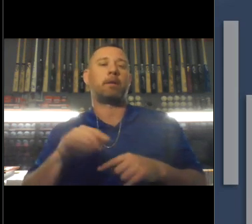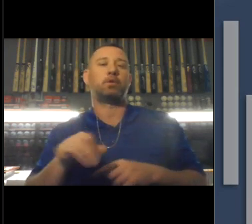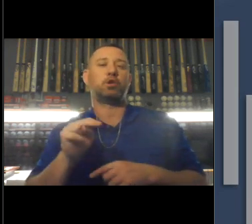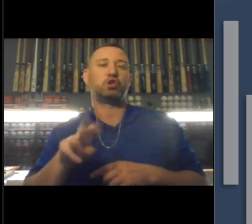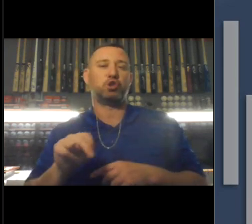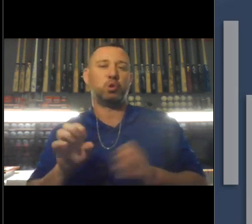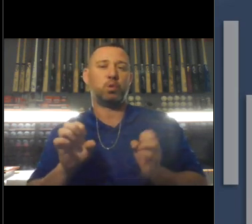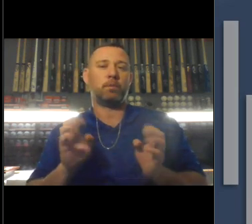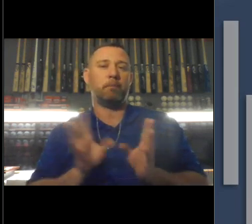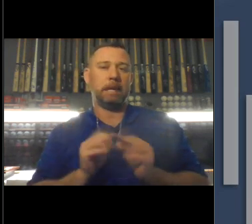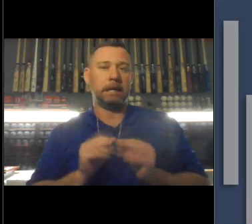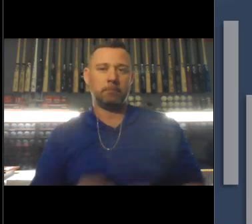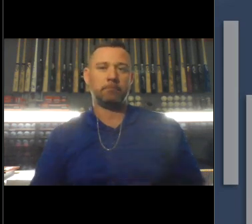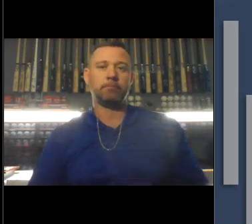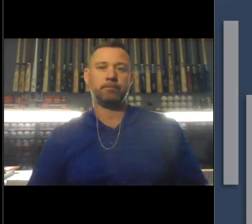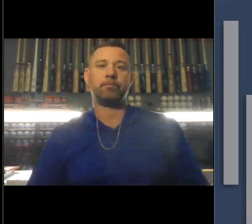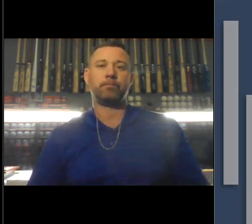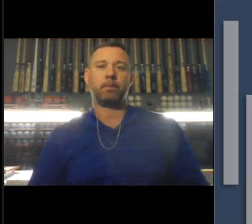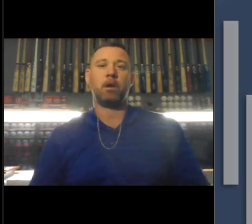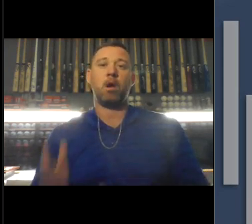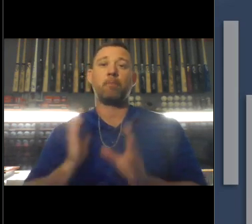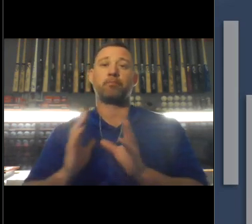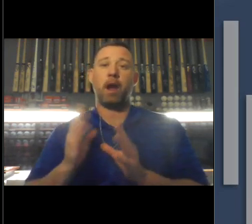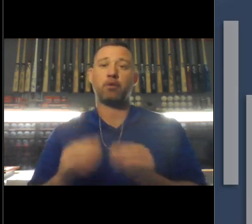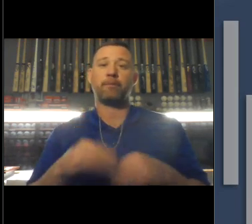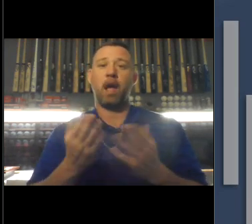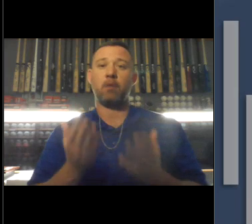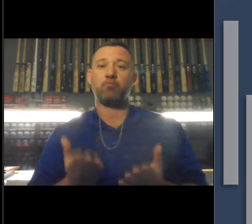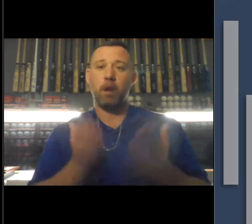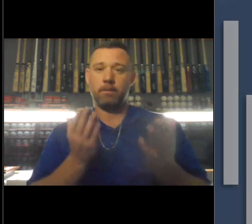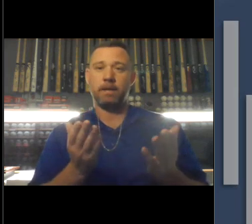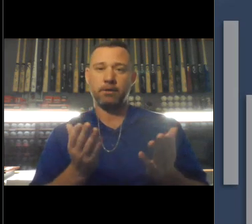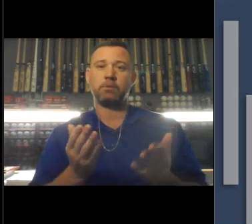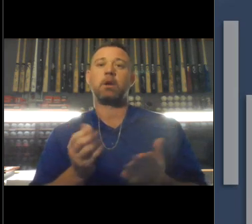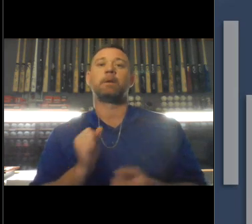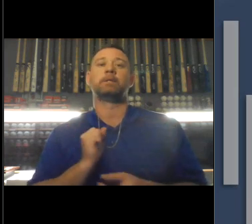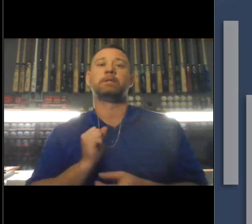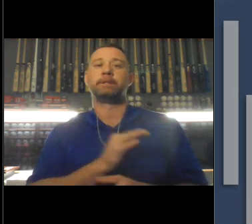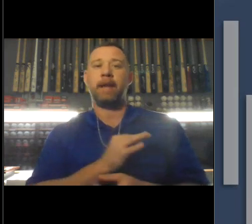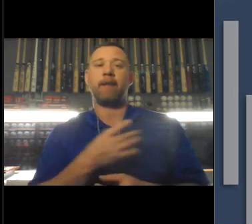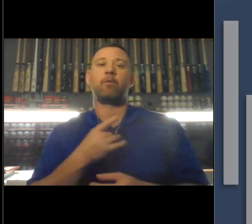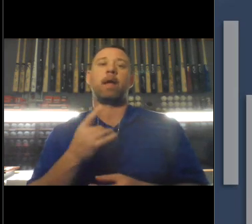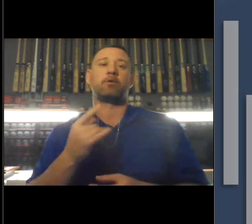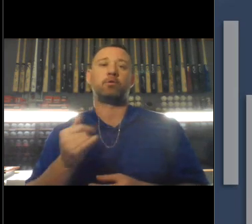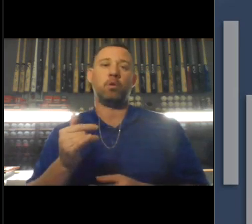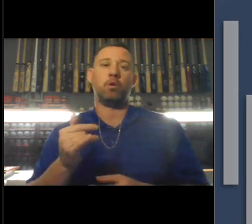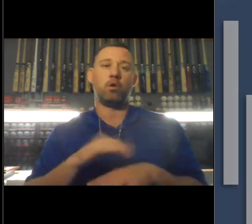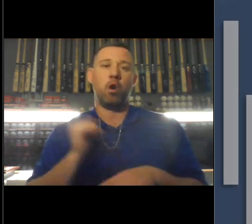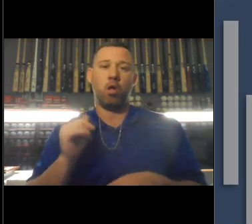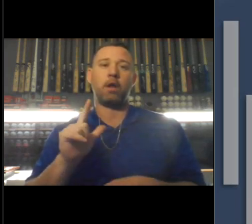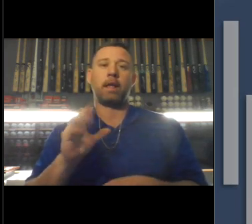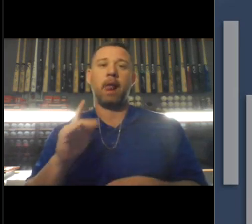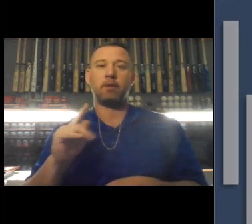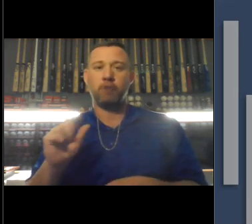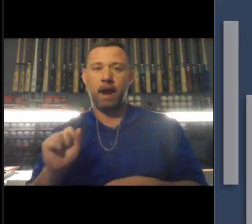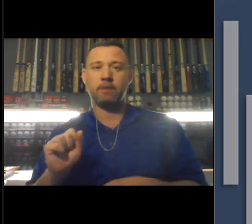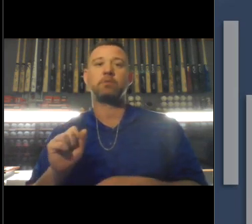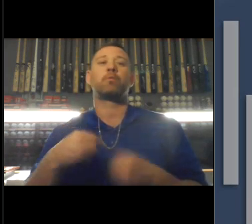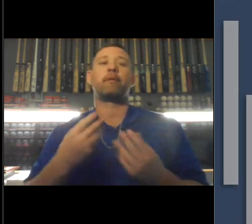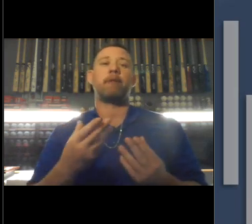meeting. Prior to providing a recommendation, commission staff would like to call on Caltrans to provide clarity